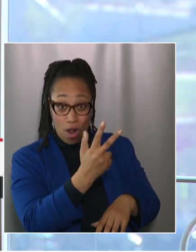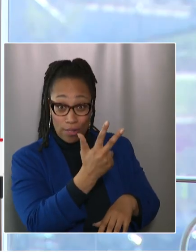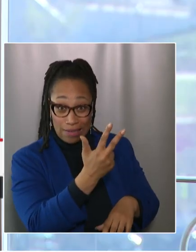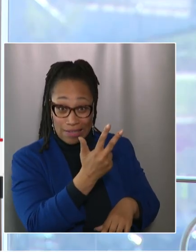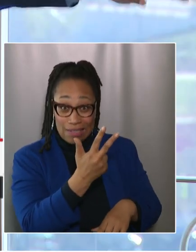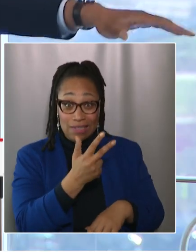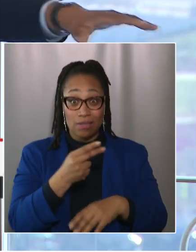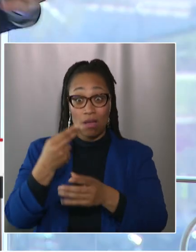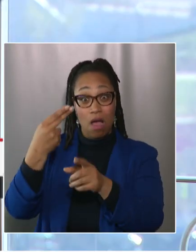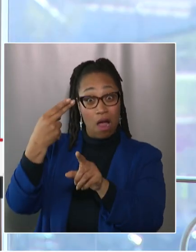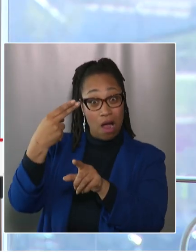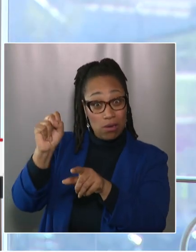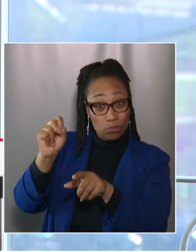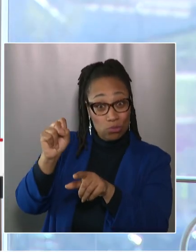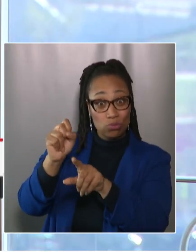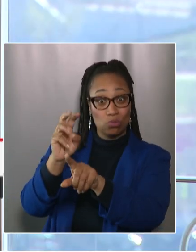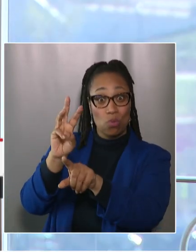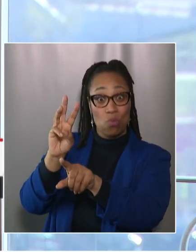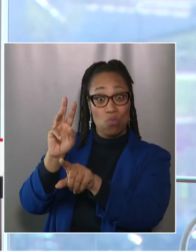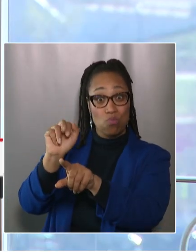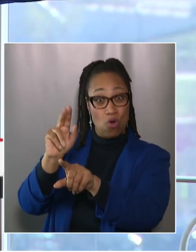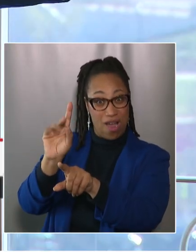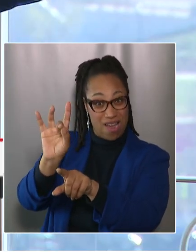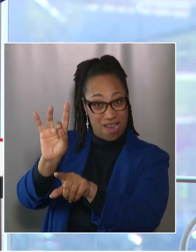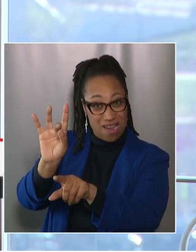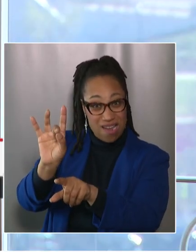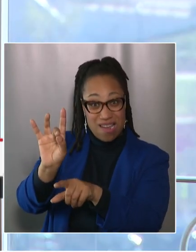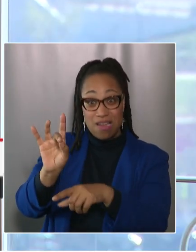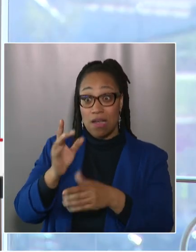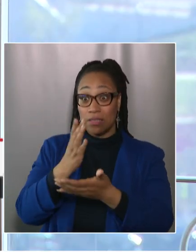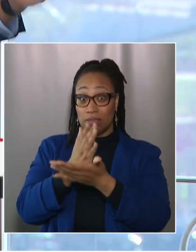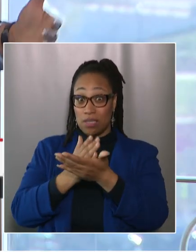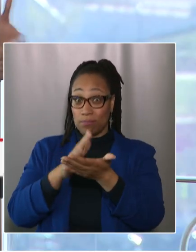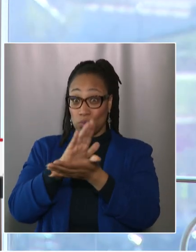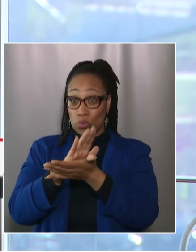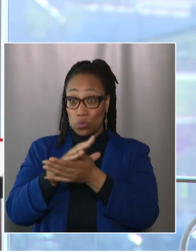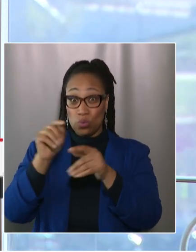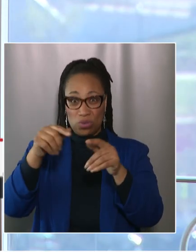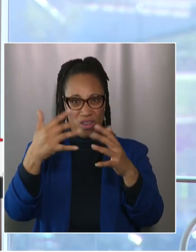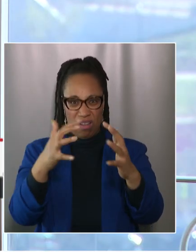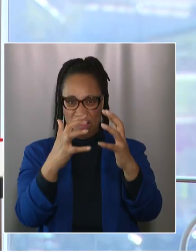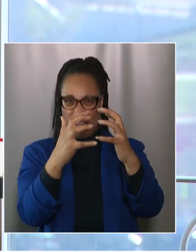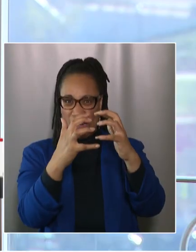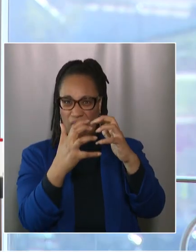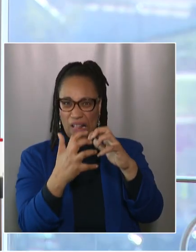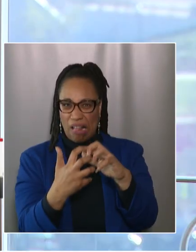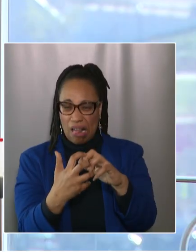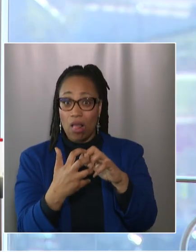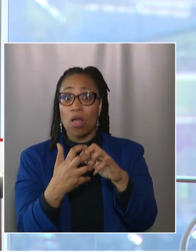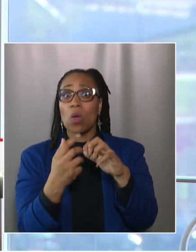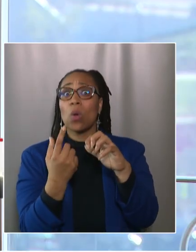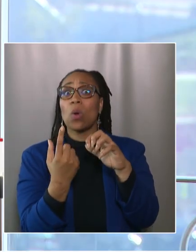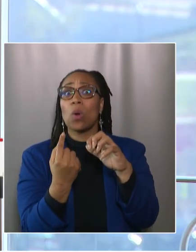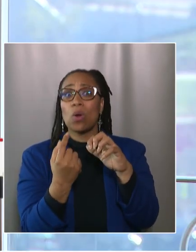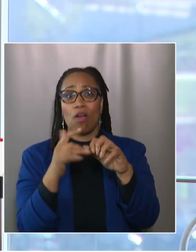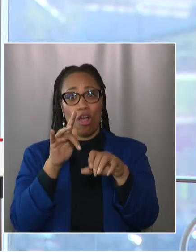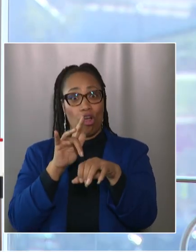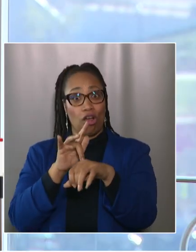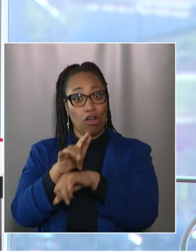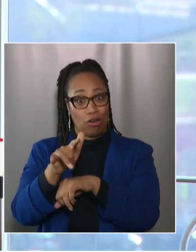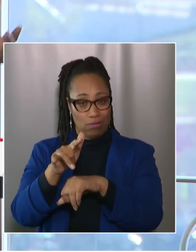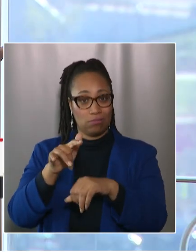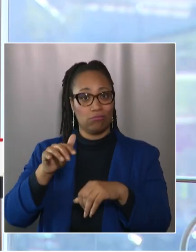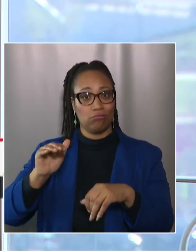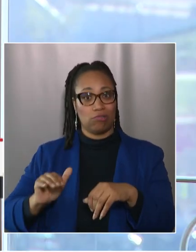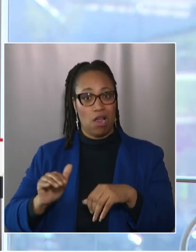to modernizations of facilities that have been vacant for 40 and 50 years like the Minor Early Childhood Education Center and everything in between. I'm